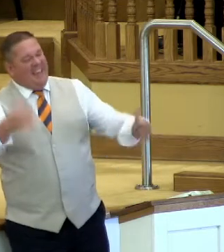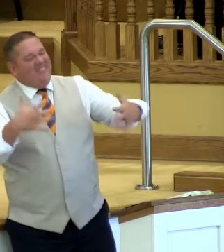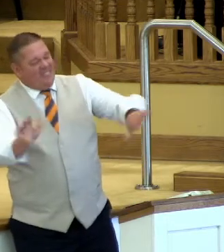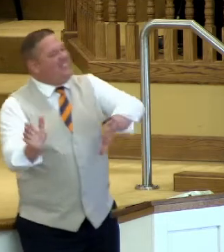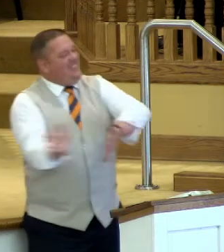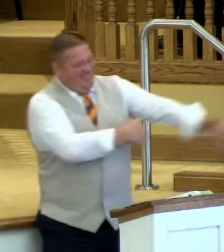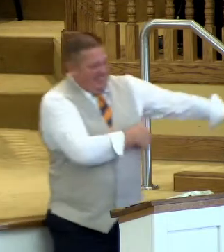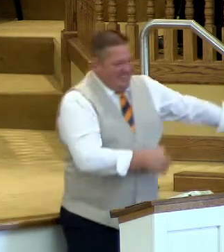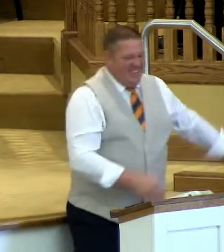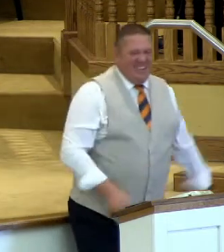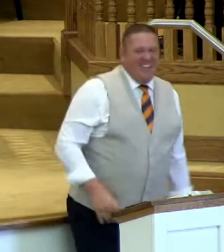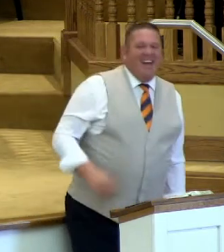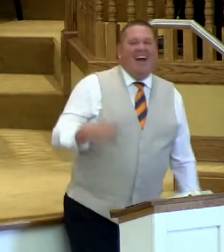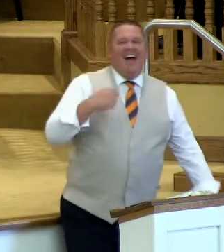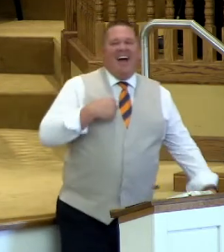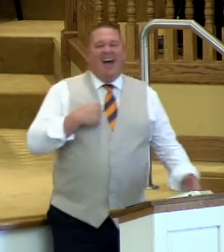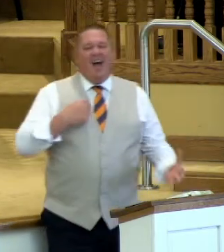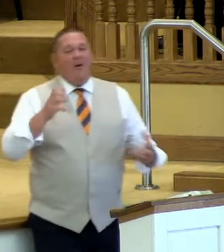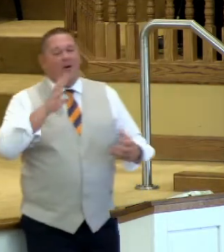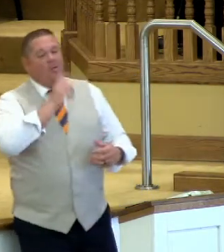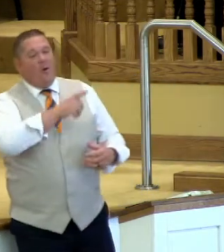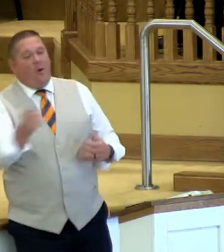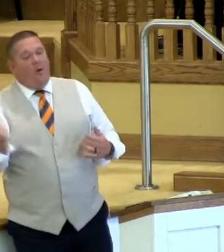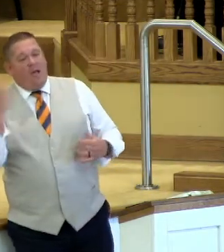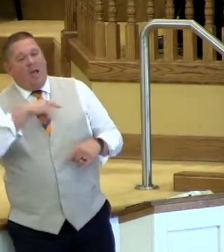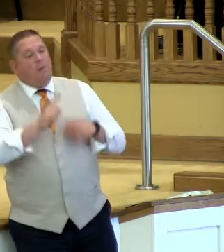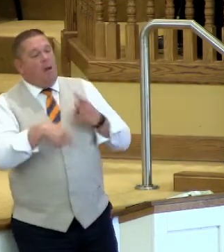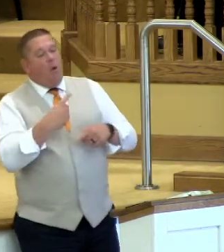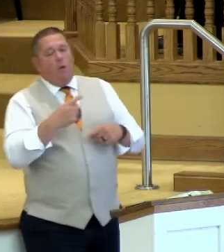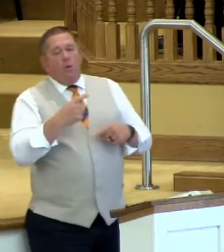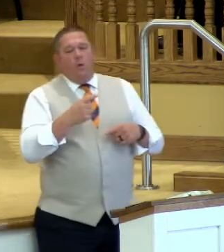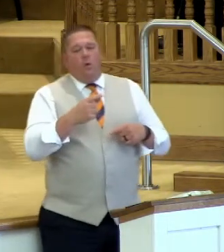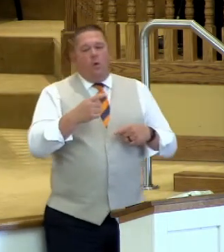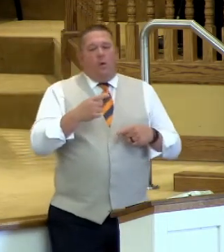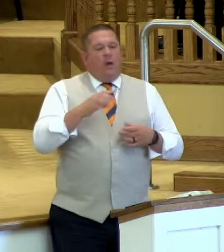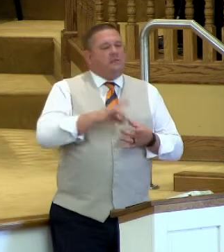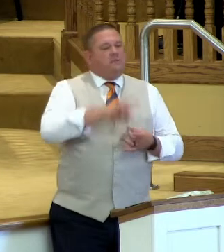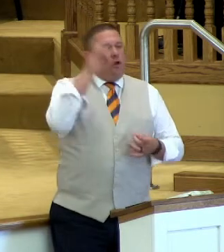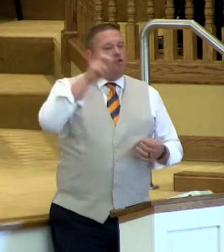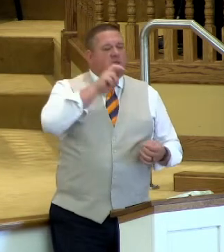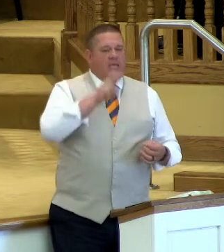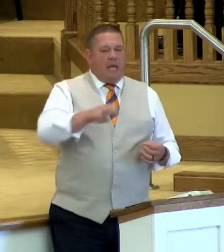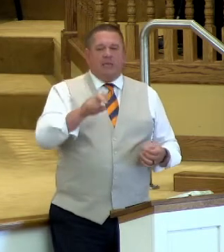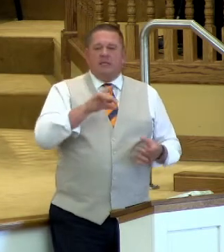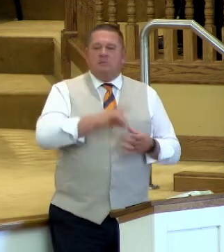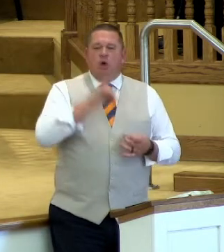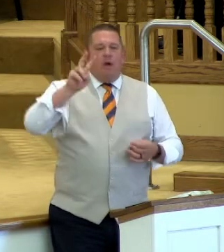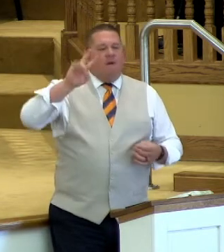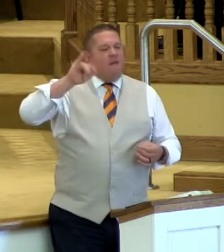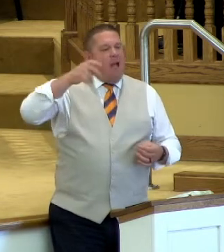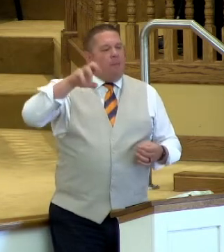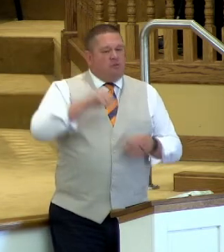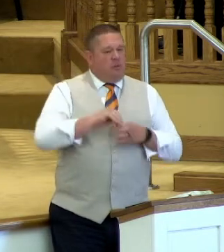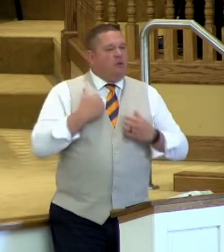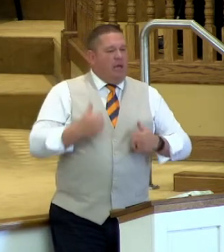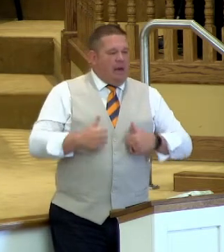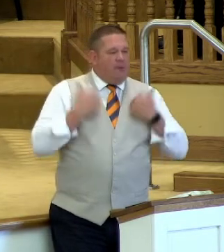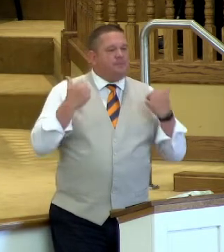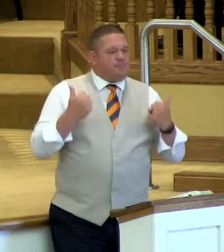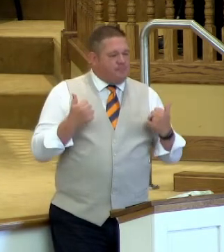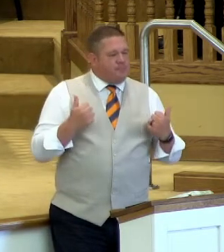said, I want to talk to you us today about spiritual snakes, spiritual vipers in our